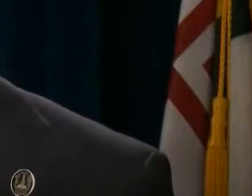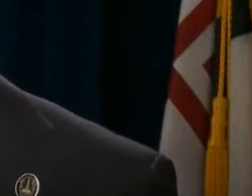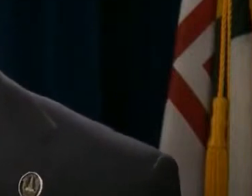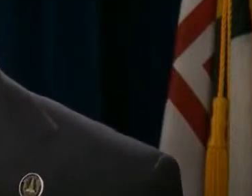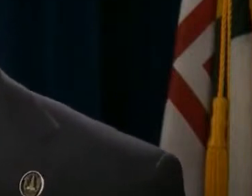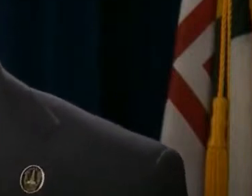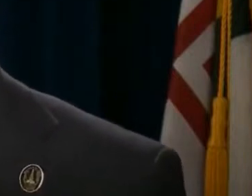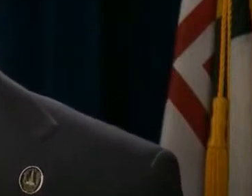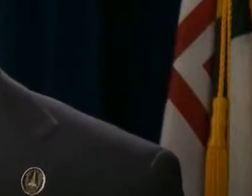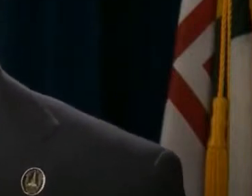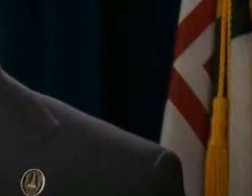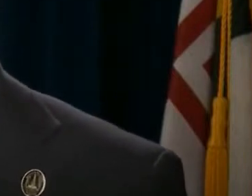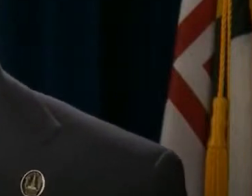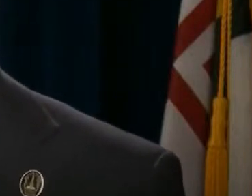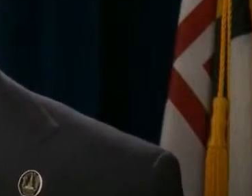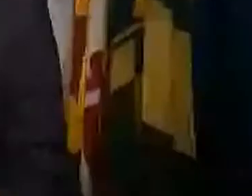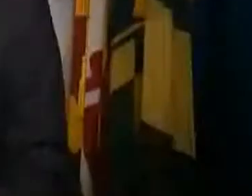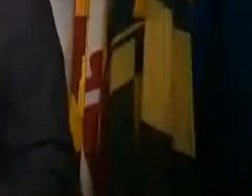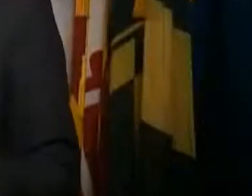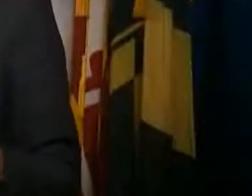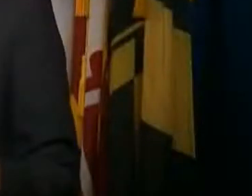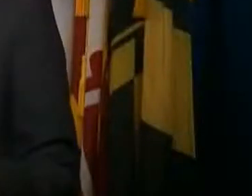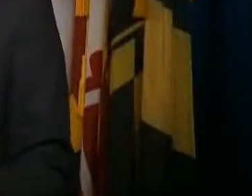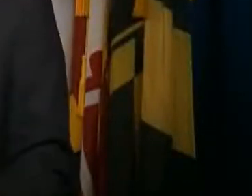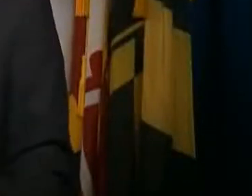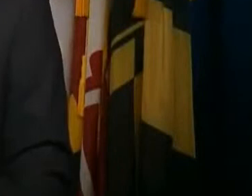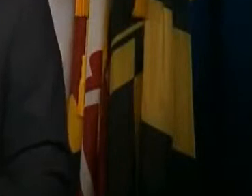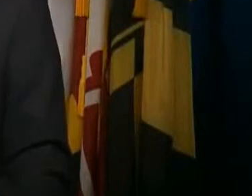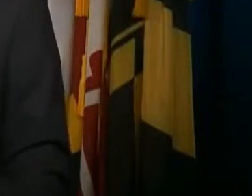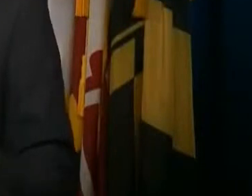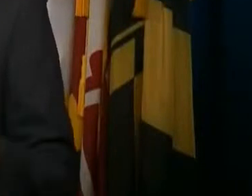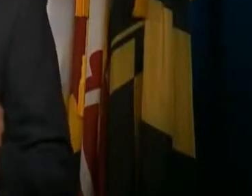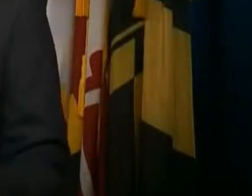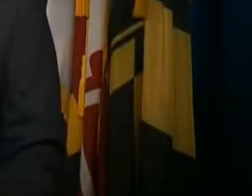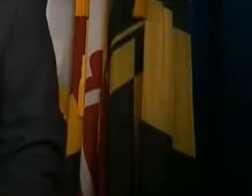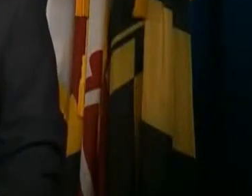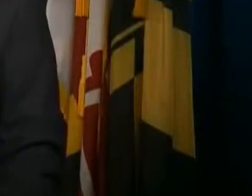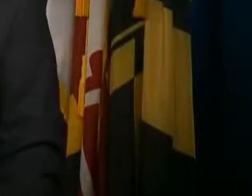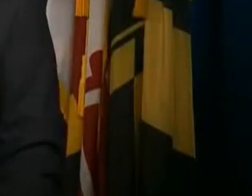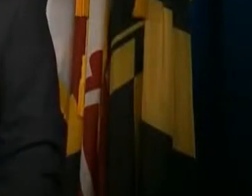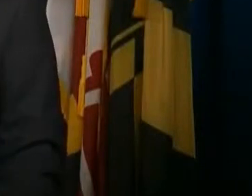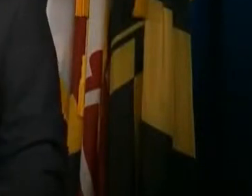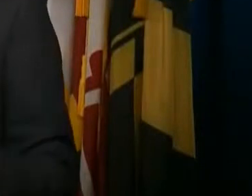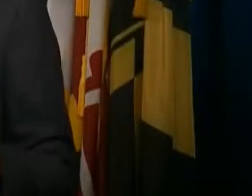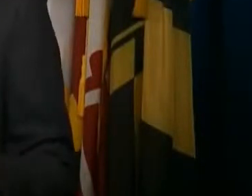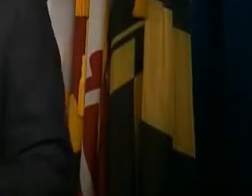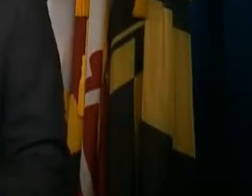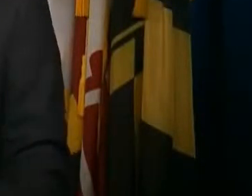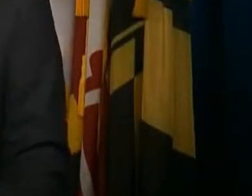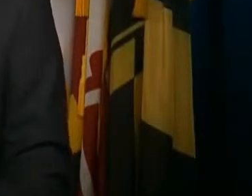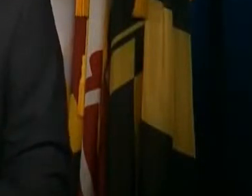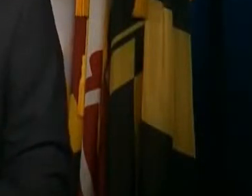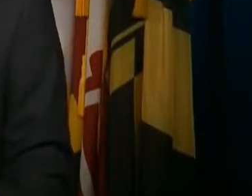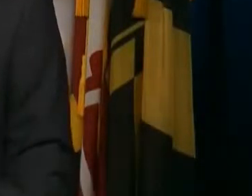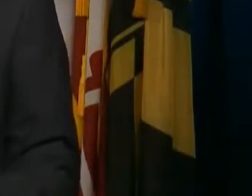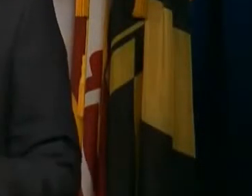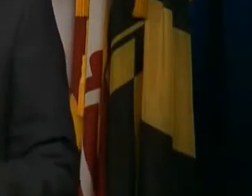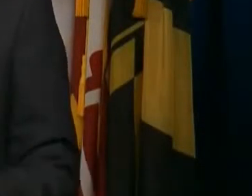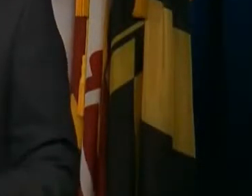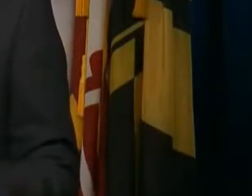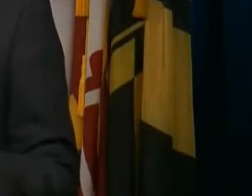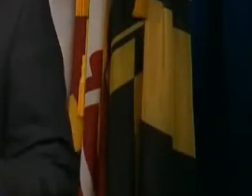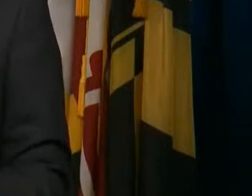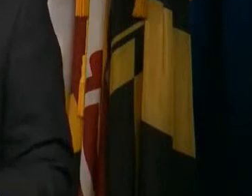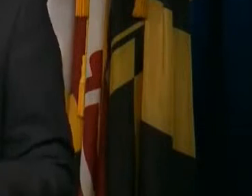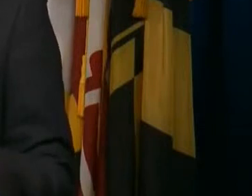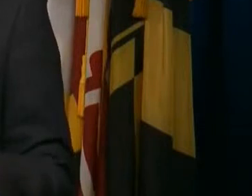not only building back, but building back better. In a city like Baltimore, with deep systematic challenges even before the pandemic,